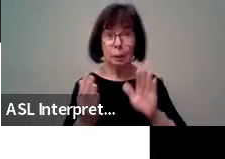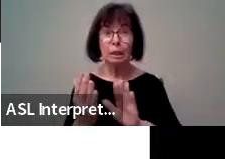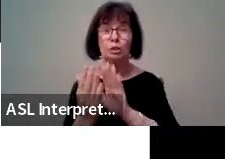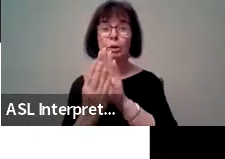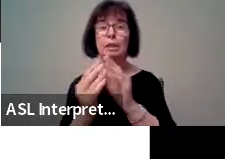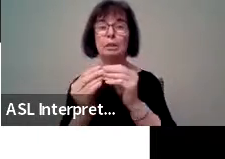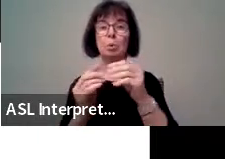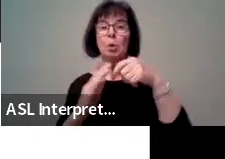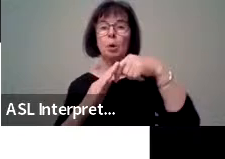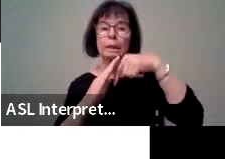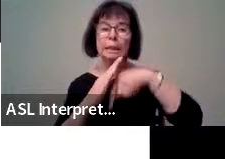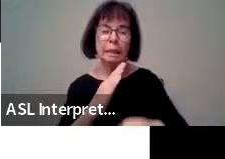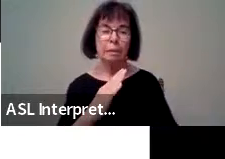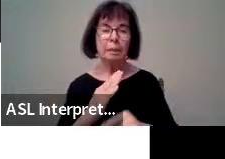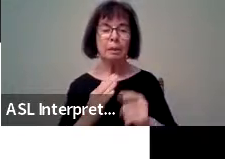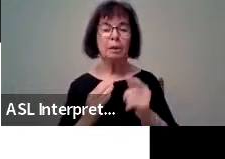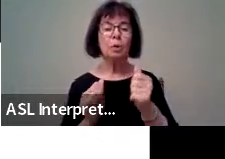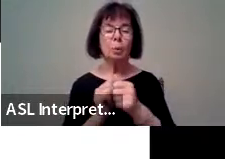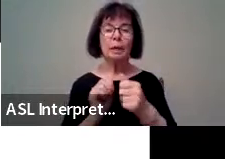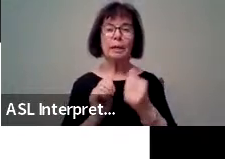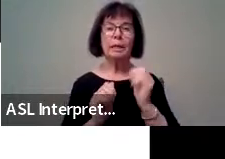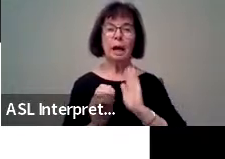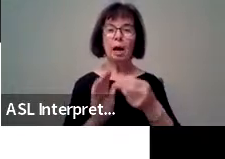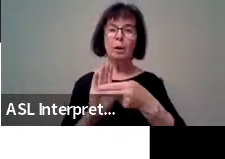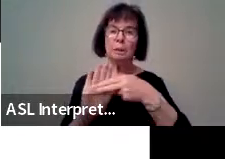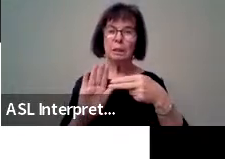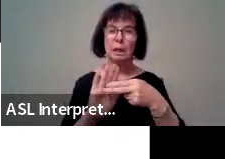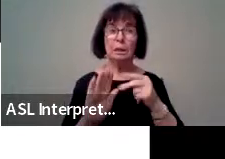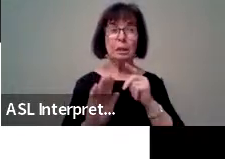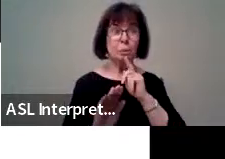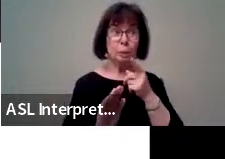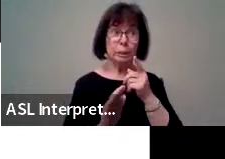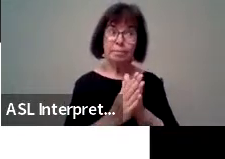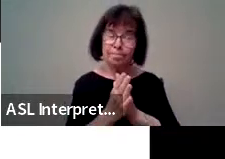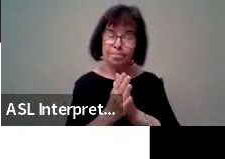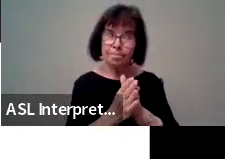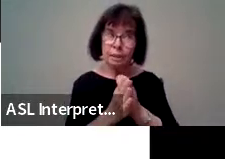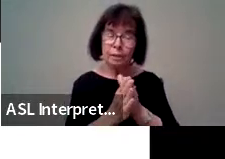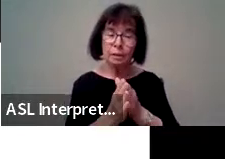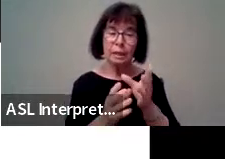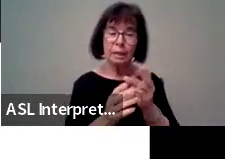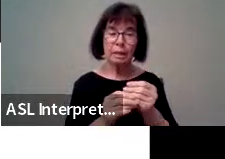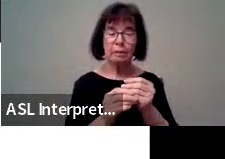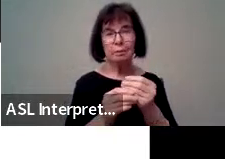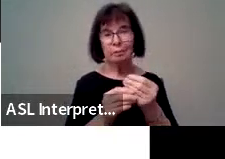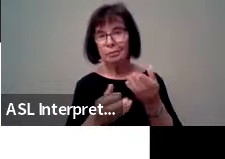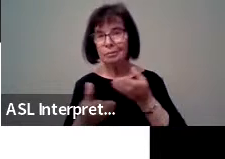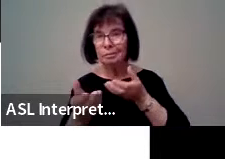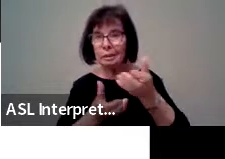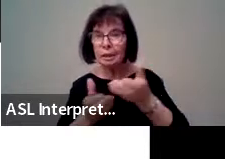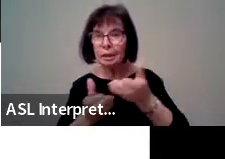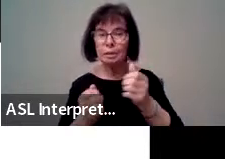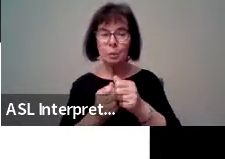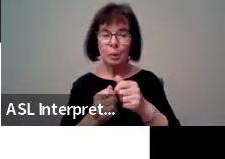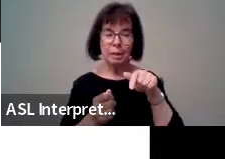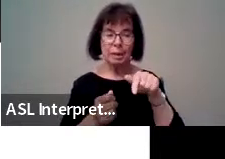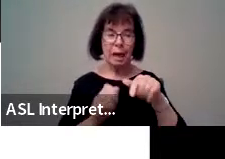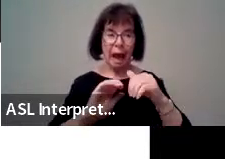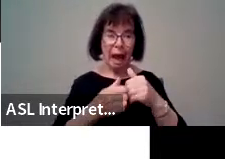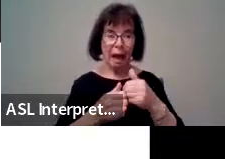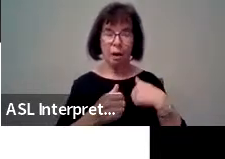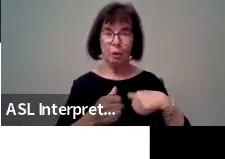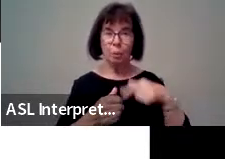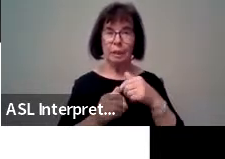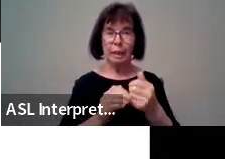detail in these slides, and other things that I really look forward to engaging with this group on how we can better